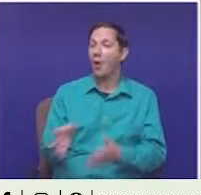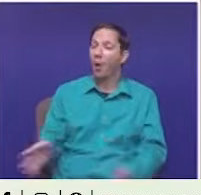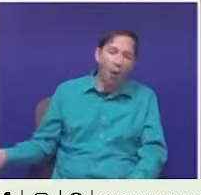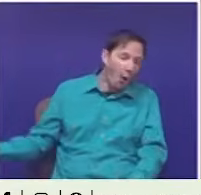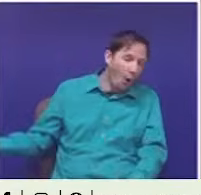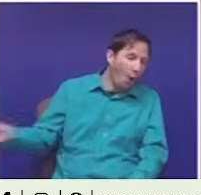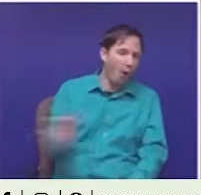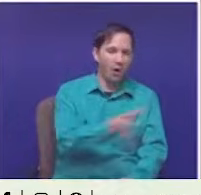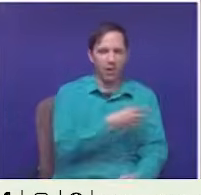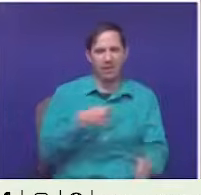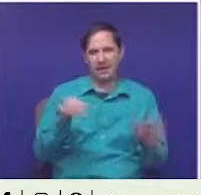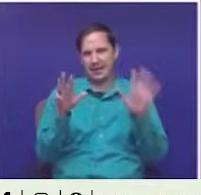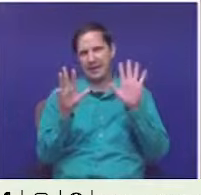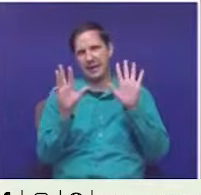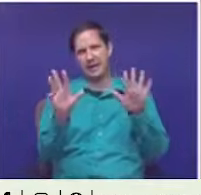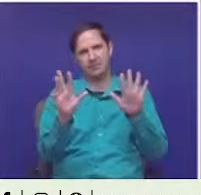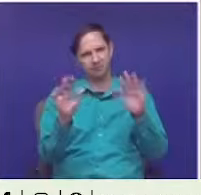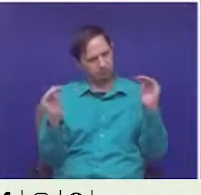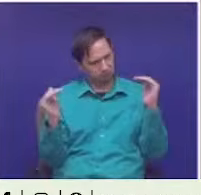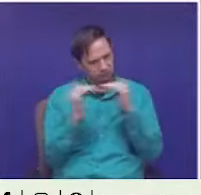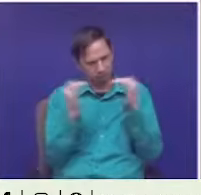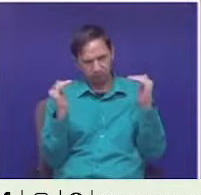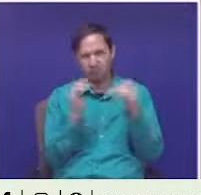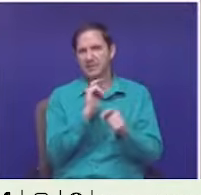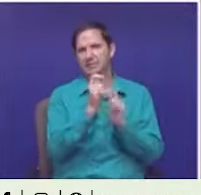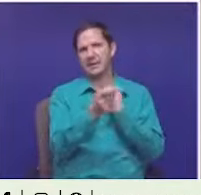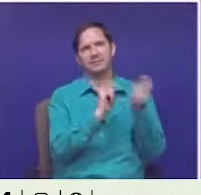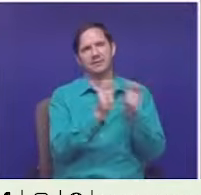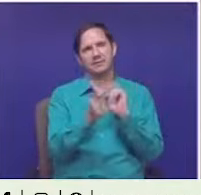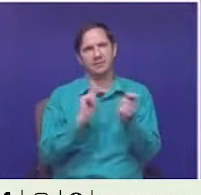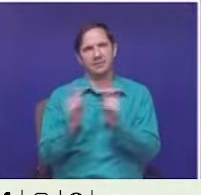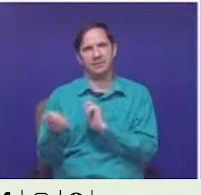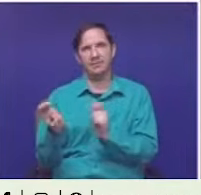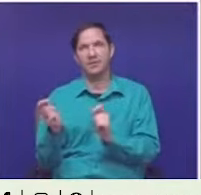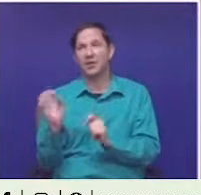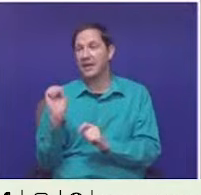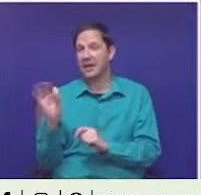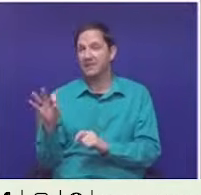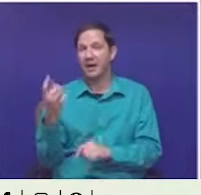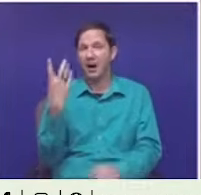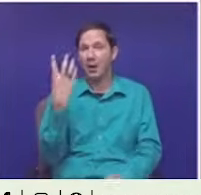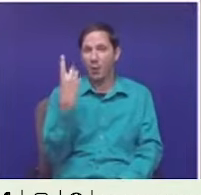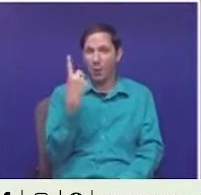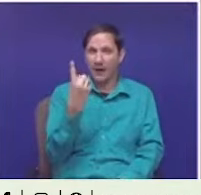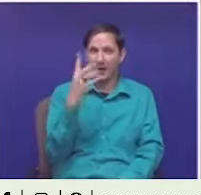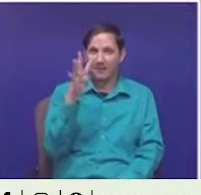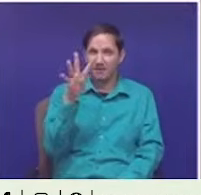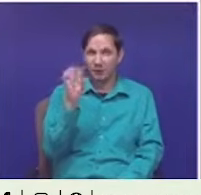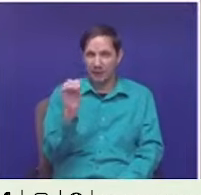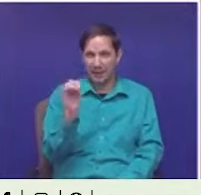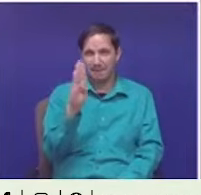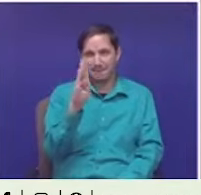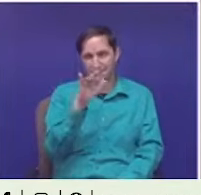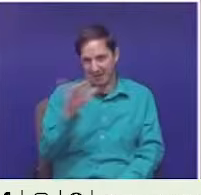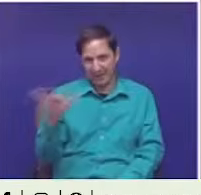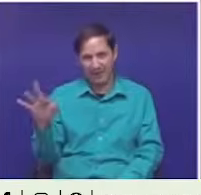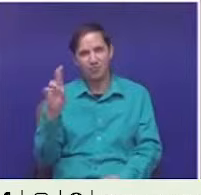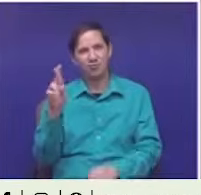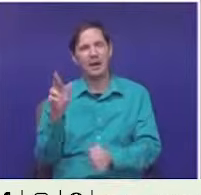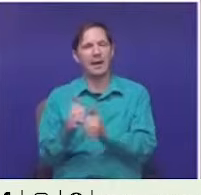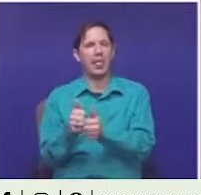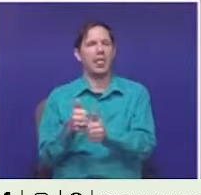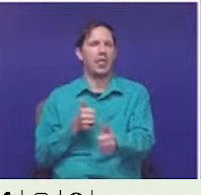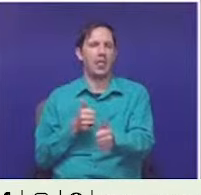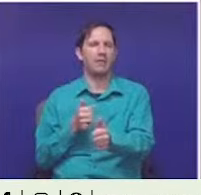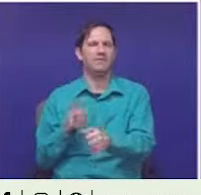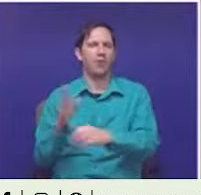can underspend on infrastructure, not when we have 140 billion rand backlog in school infrastructure. And